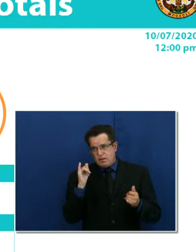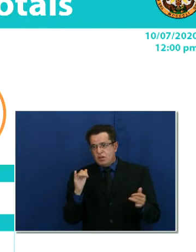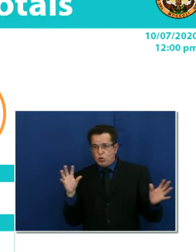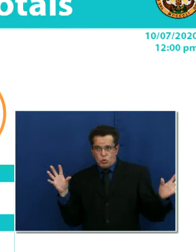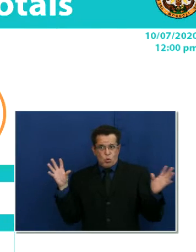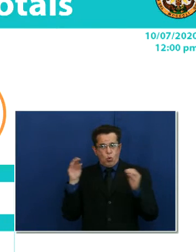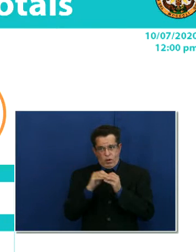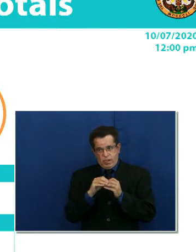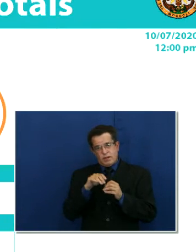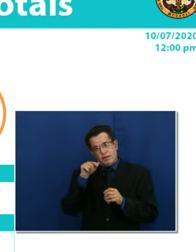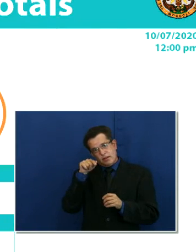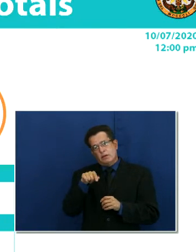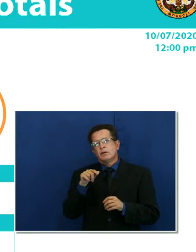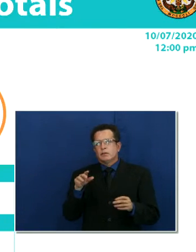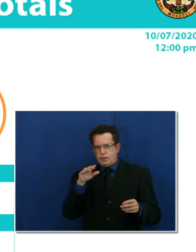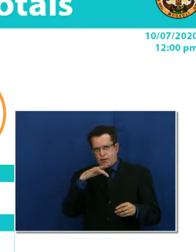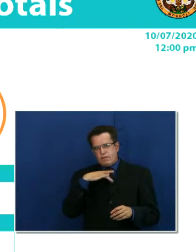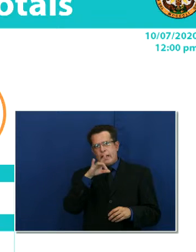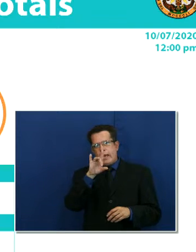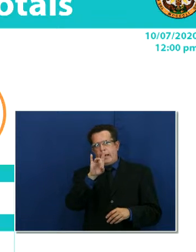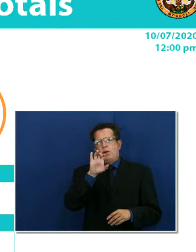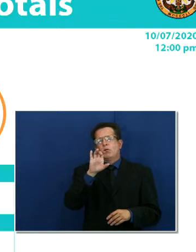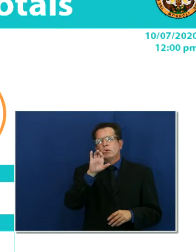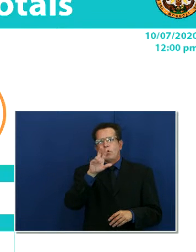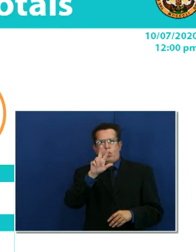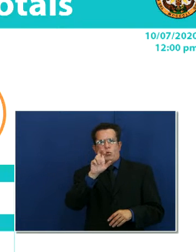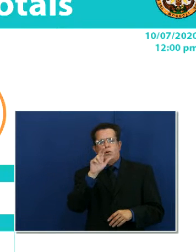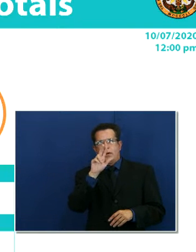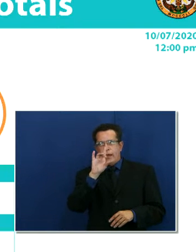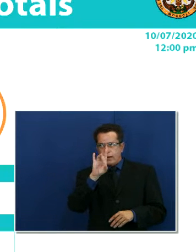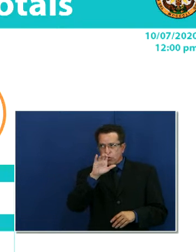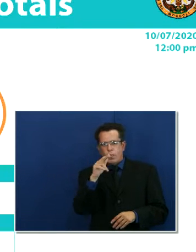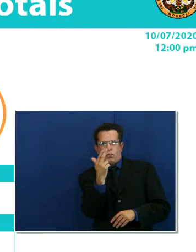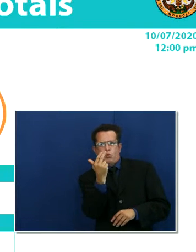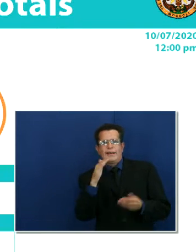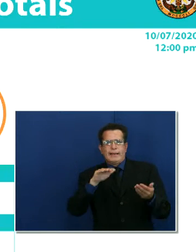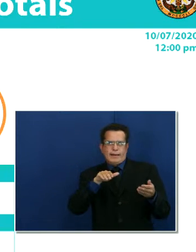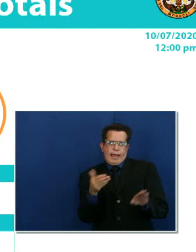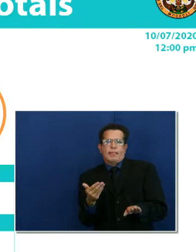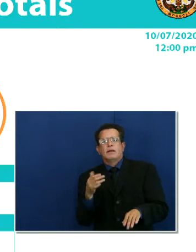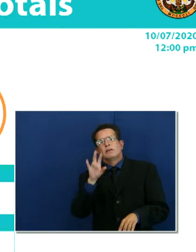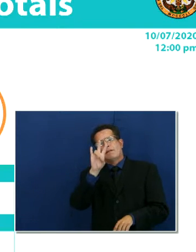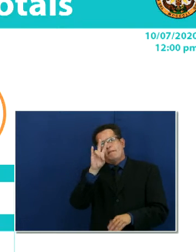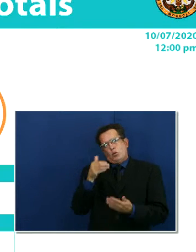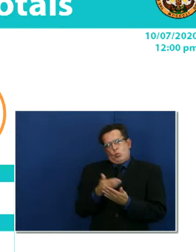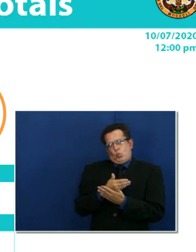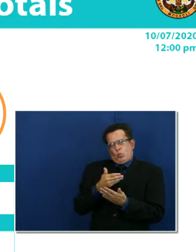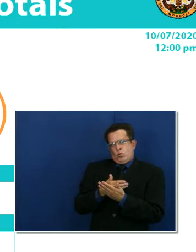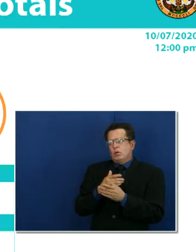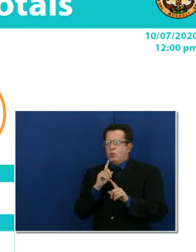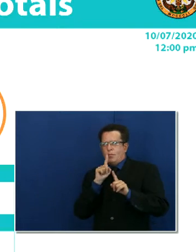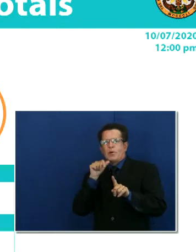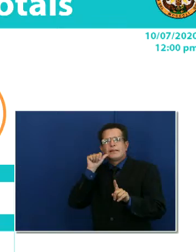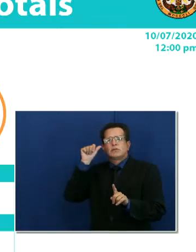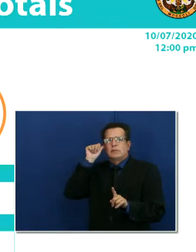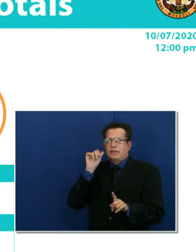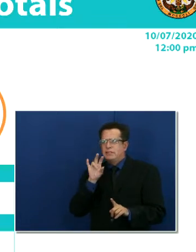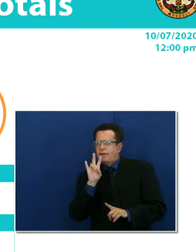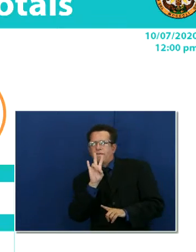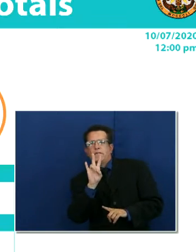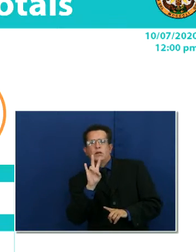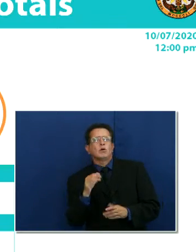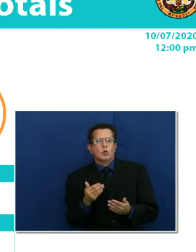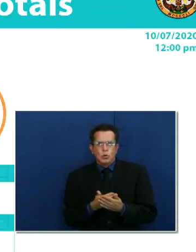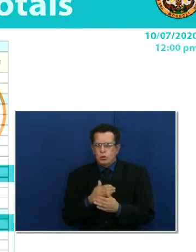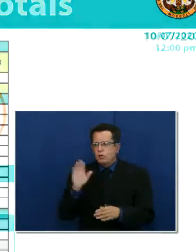number of cases includes 813 deaths, with 7 new deaths reported since yesterday. The age